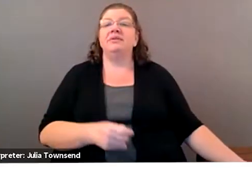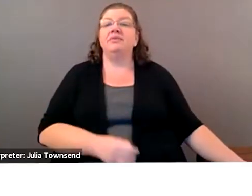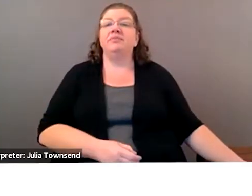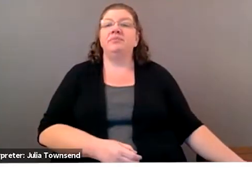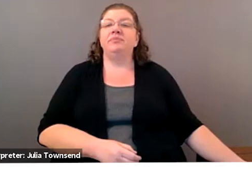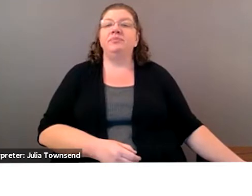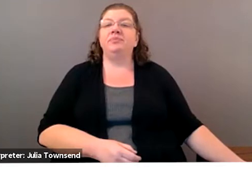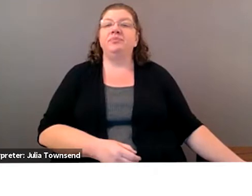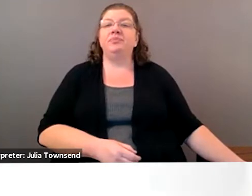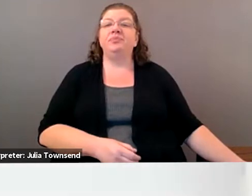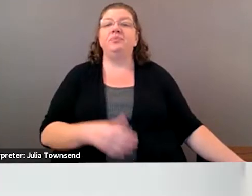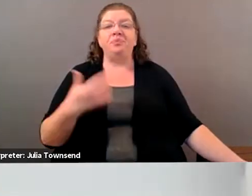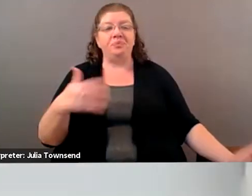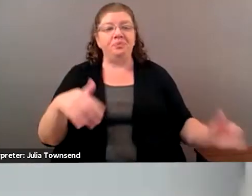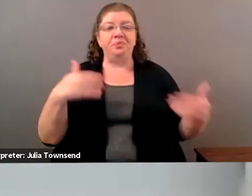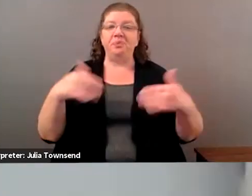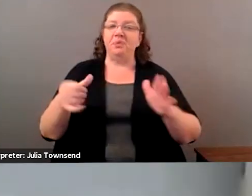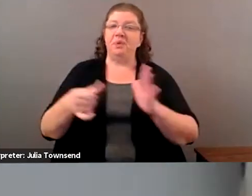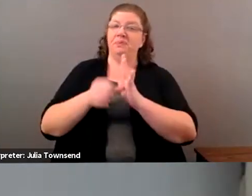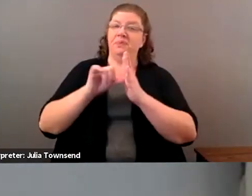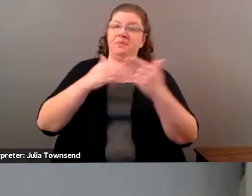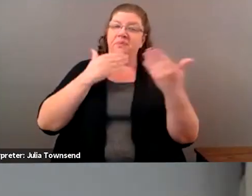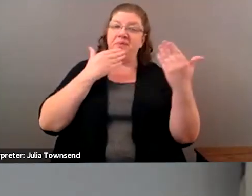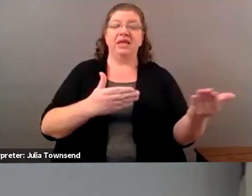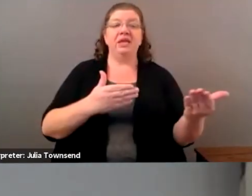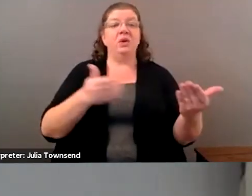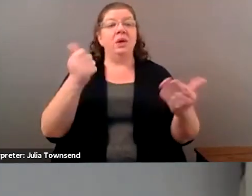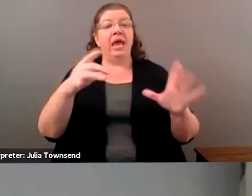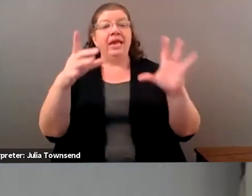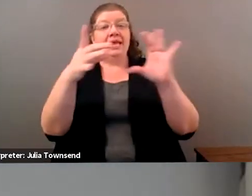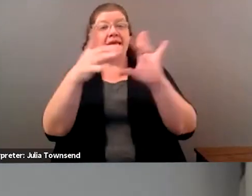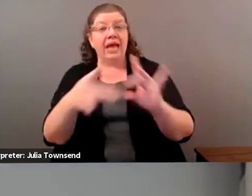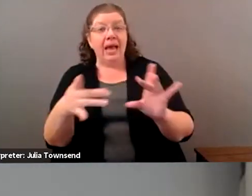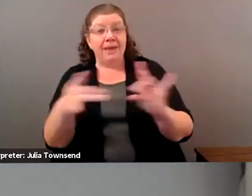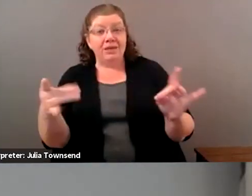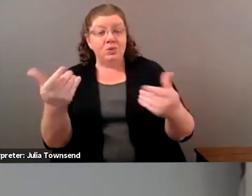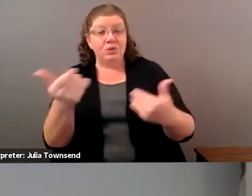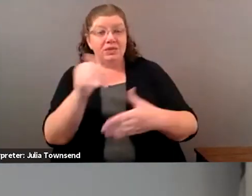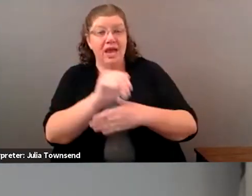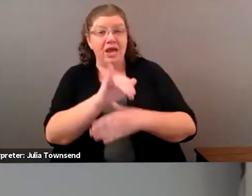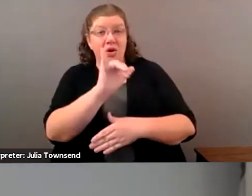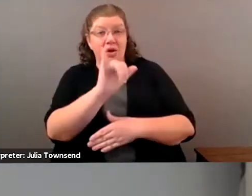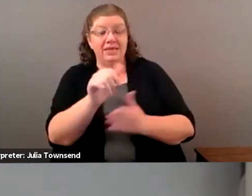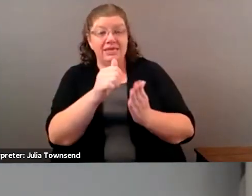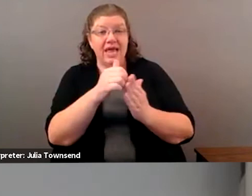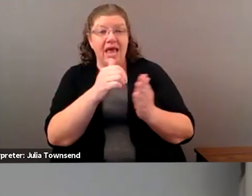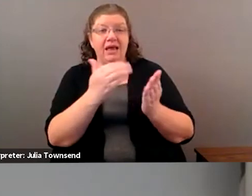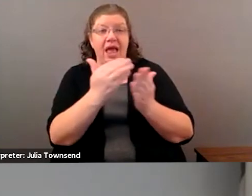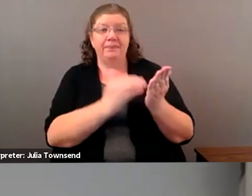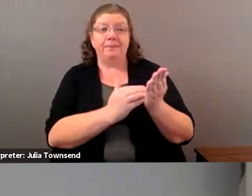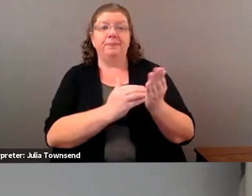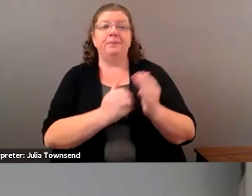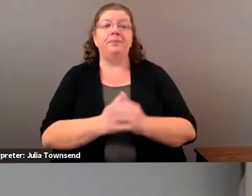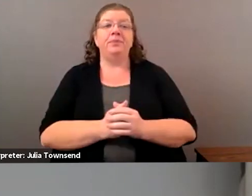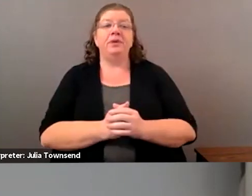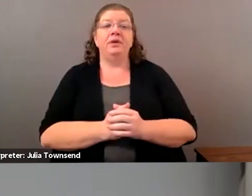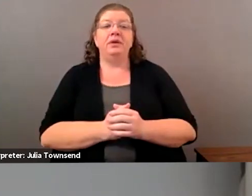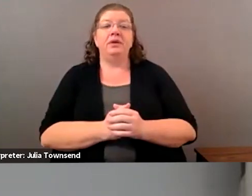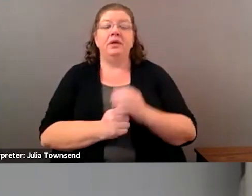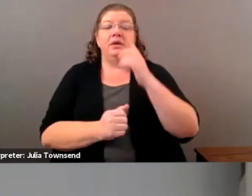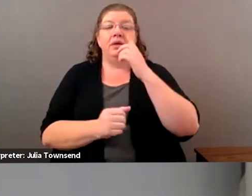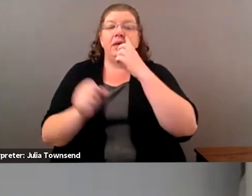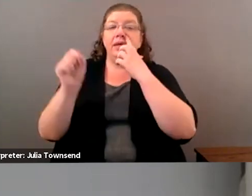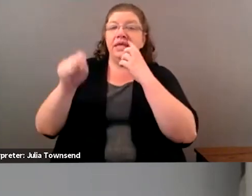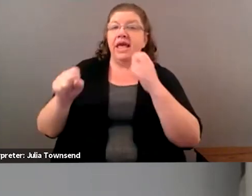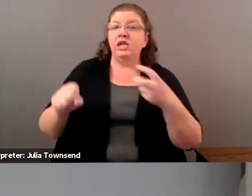Very impressive. Thank you. Ms. Trujillo, are there any comments tonight on this item? Yes, President Ford, we have